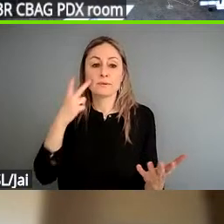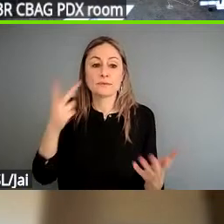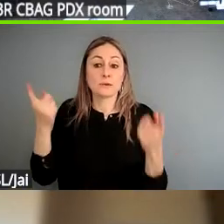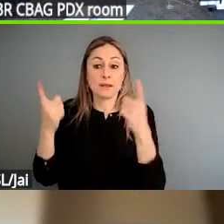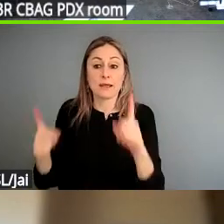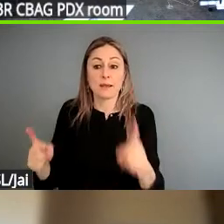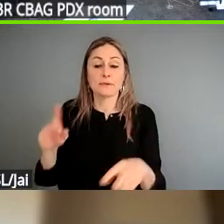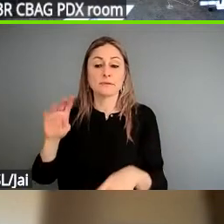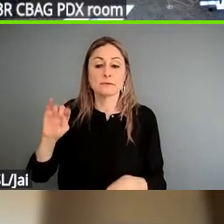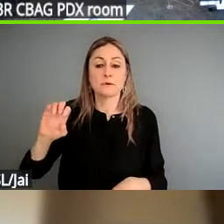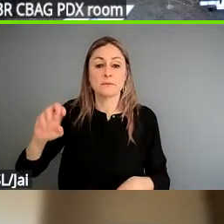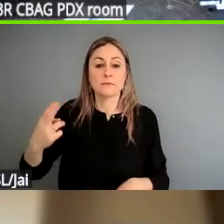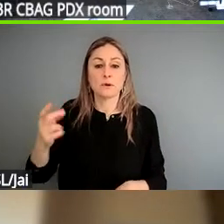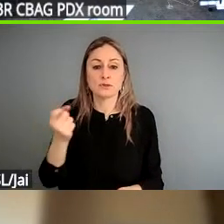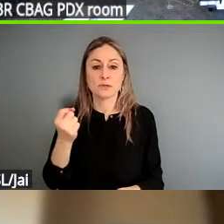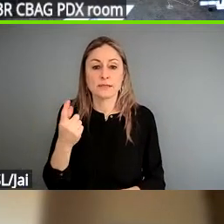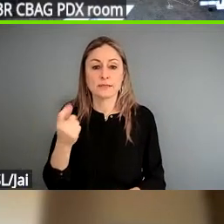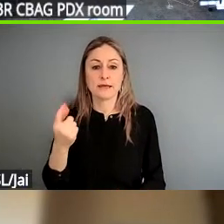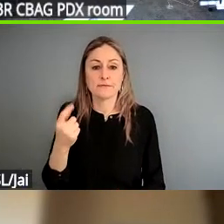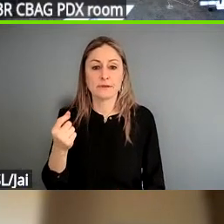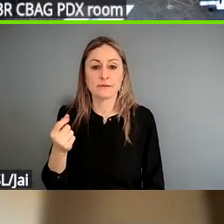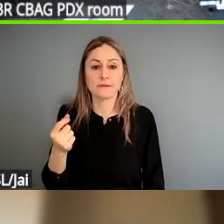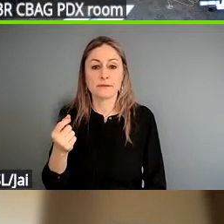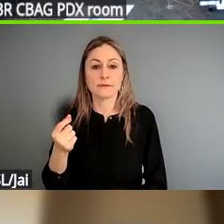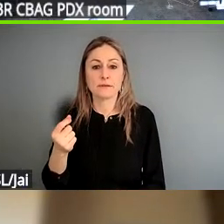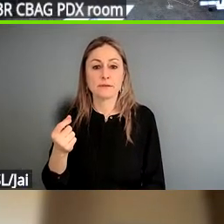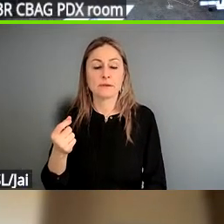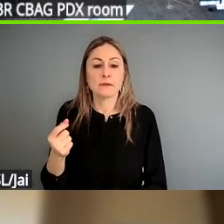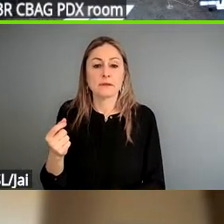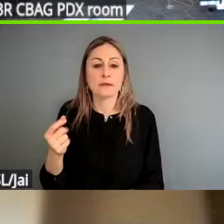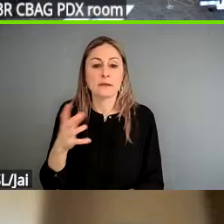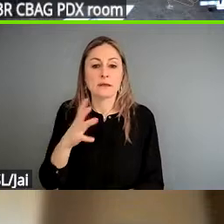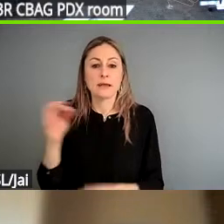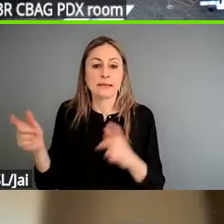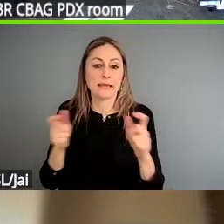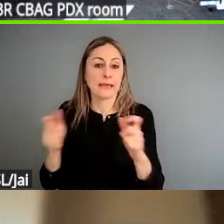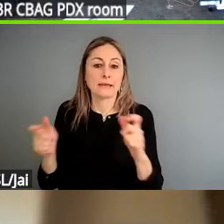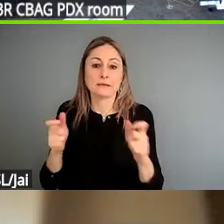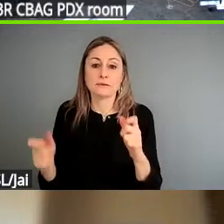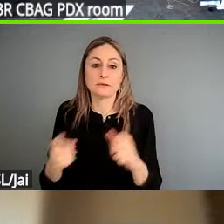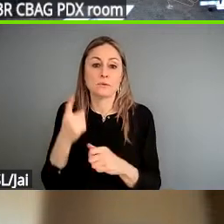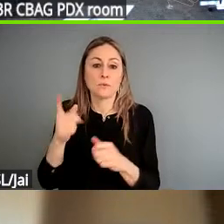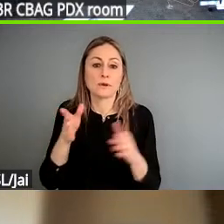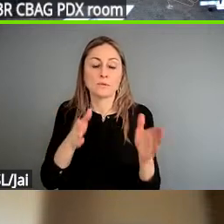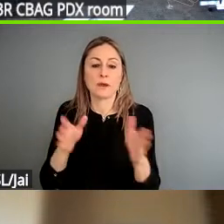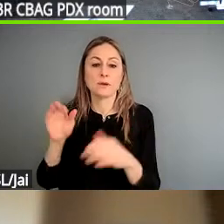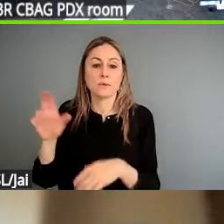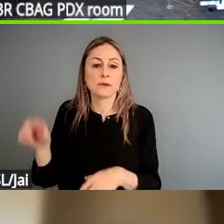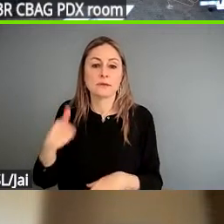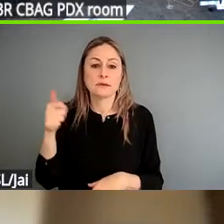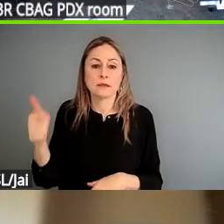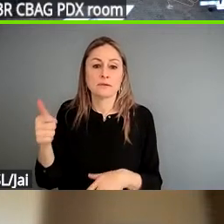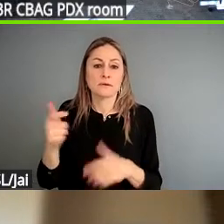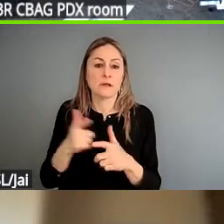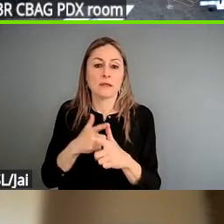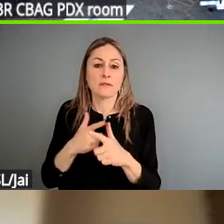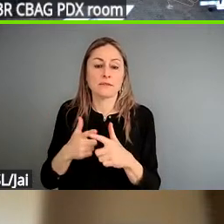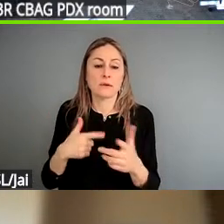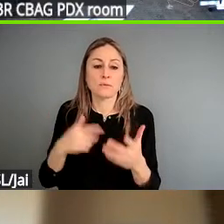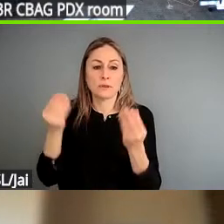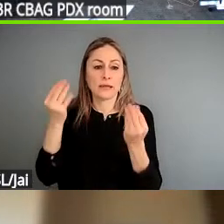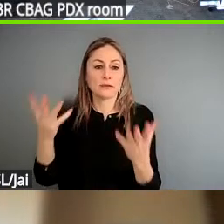11th and handle it one way or another, and we'll let you know at the next